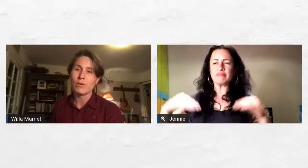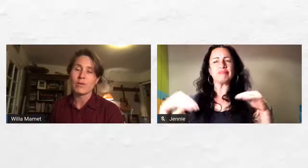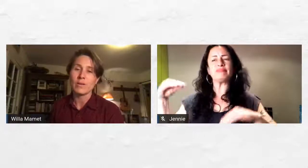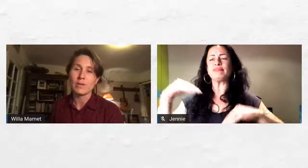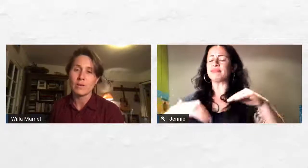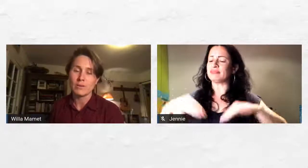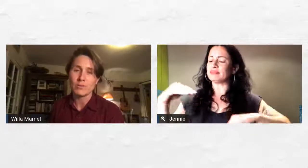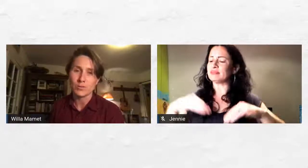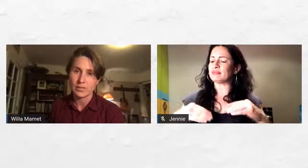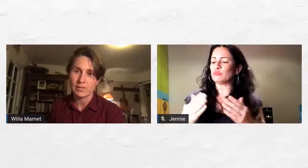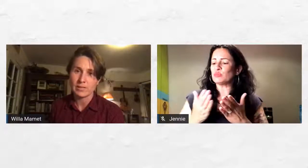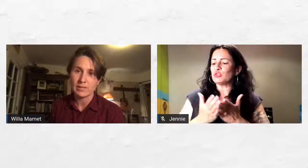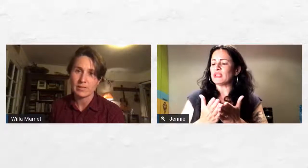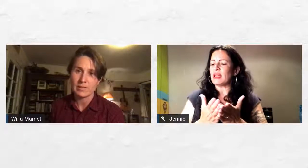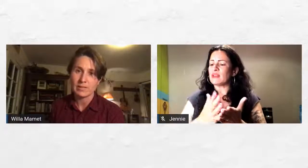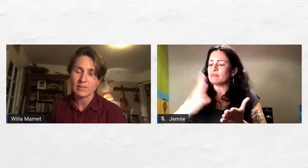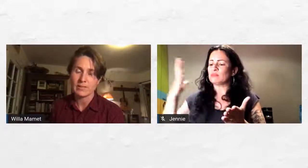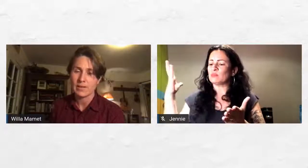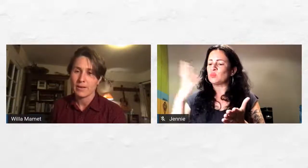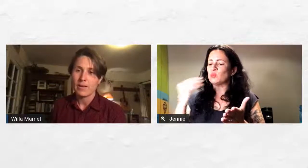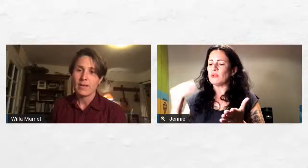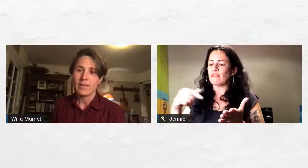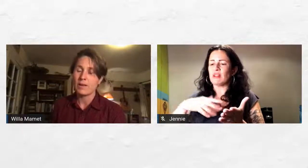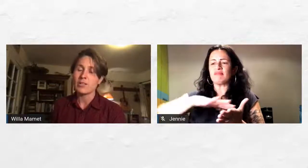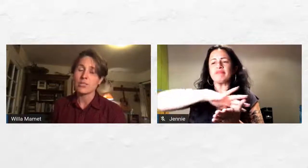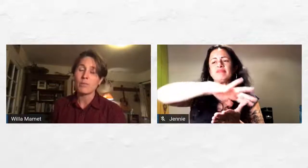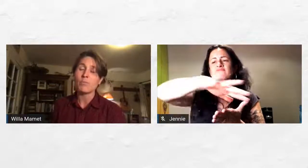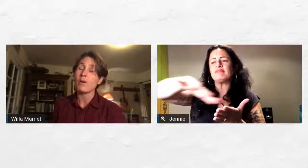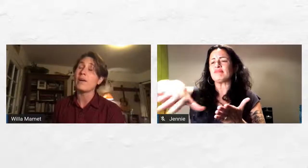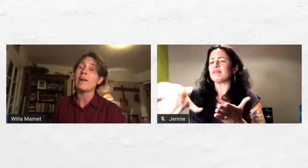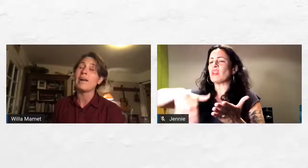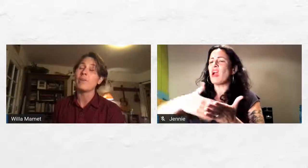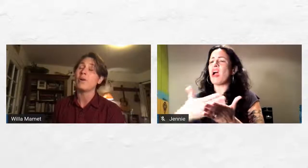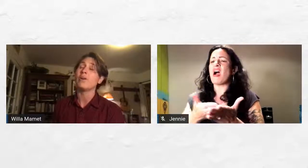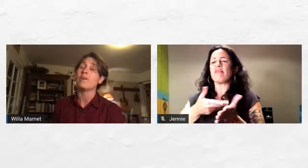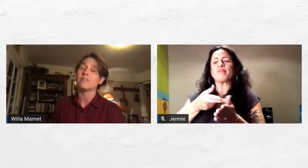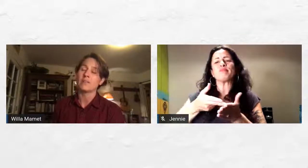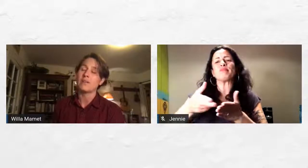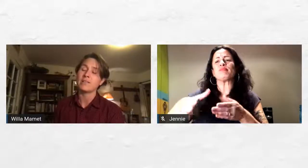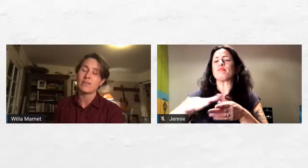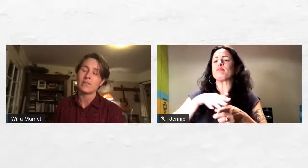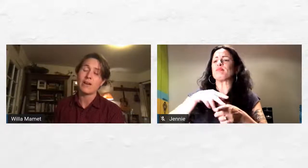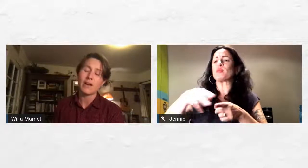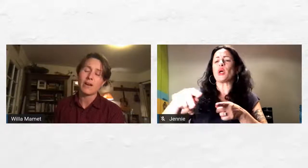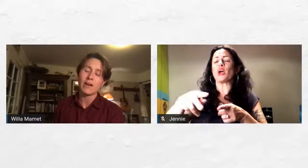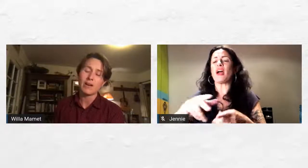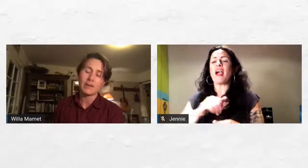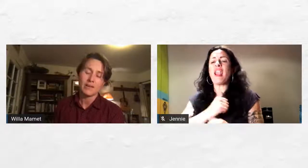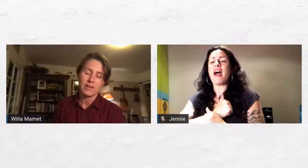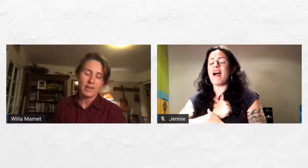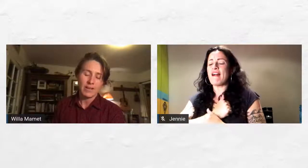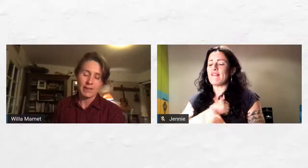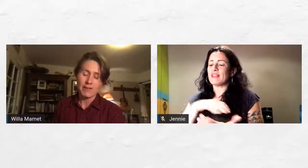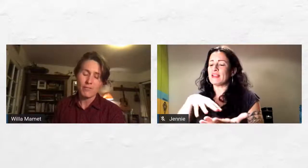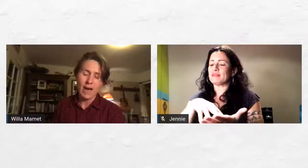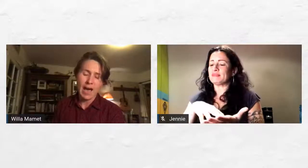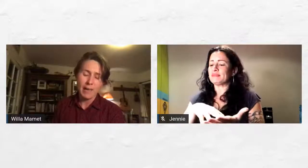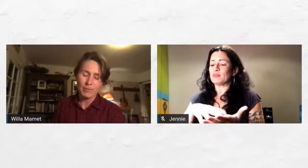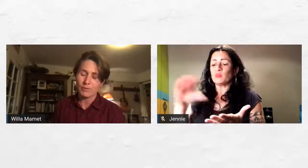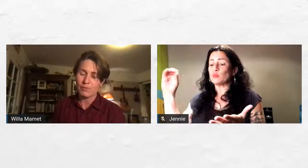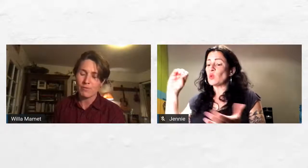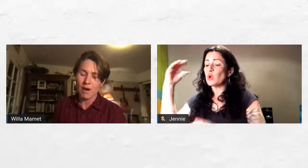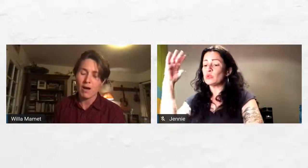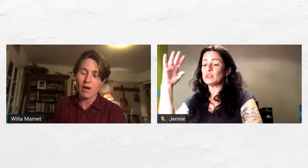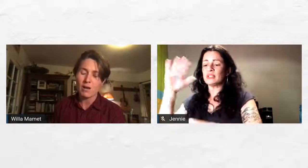the wood of trees. The ship would burst asunder if